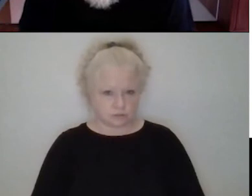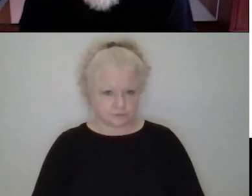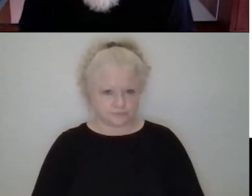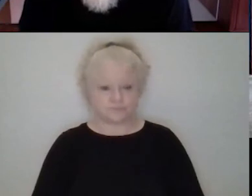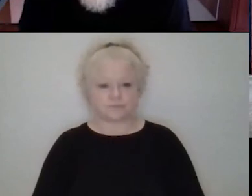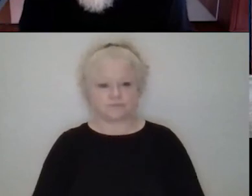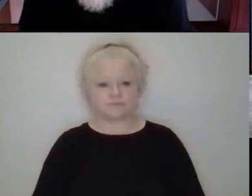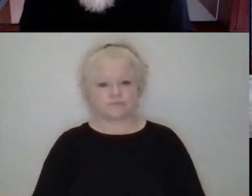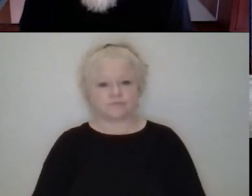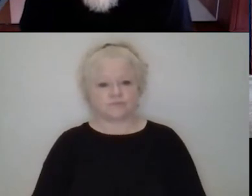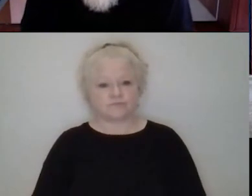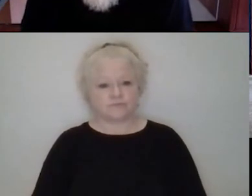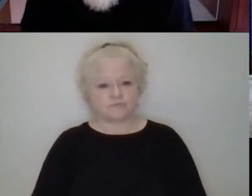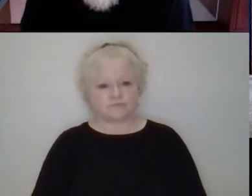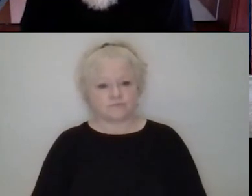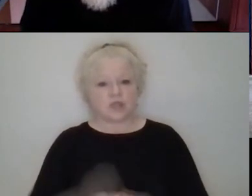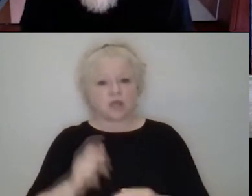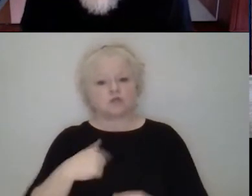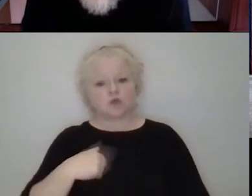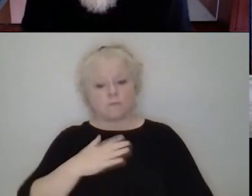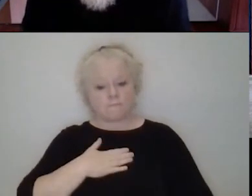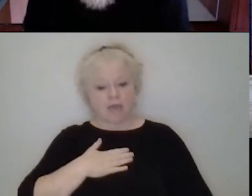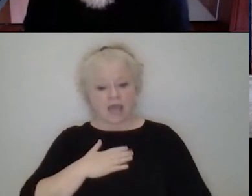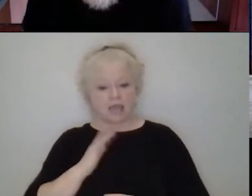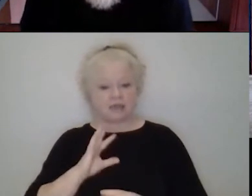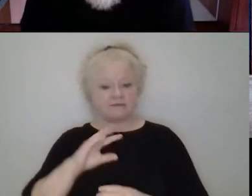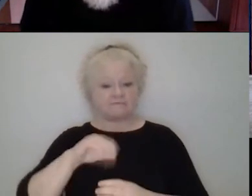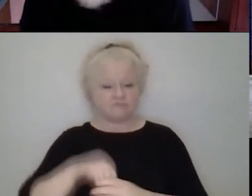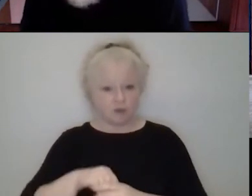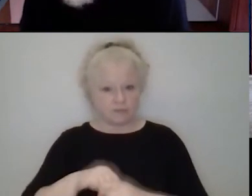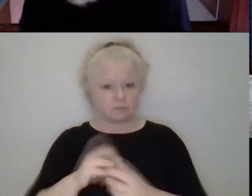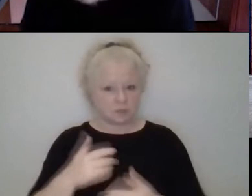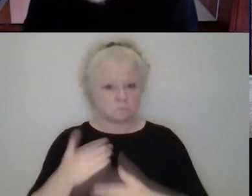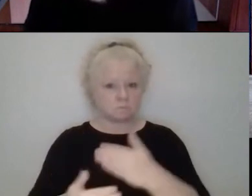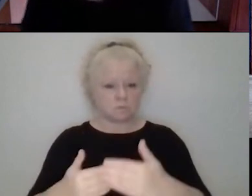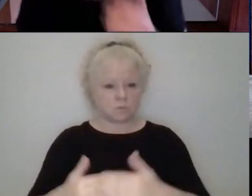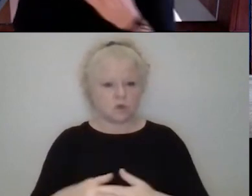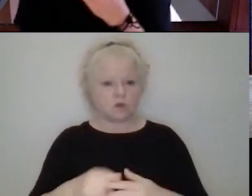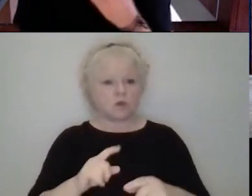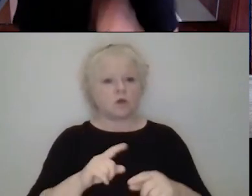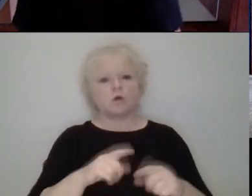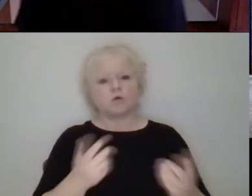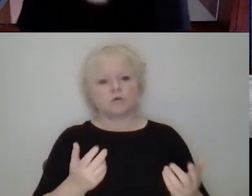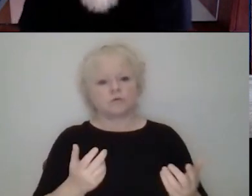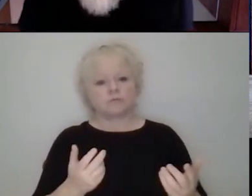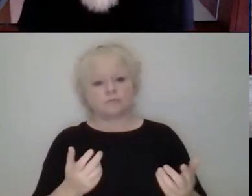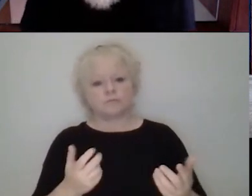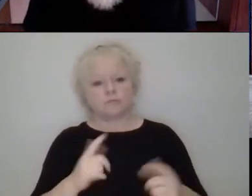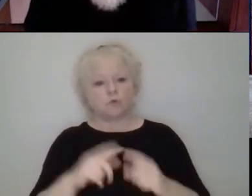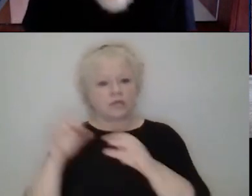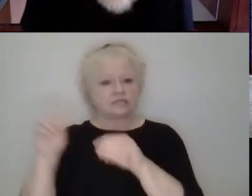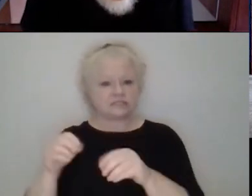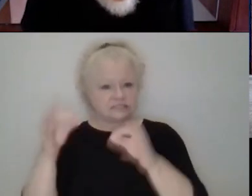the expression of my involvement, and we designed a tile. We decided to approach to Wynwood, to Miami,